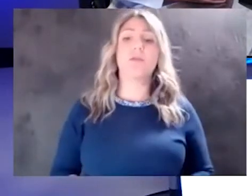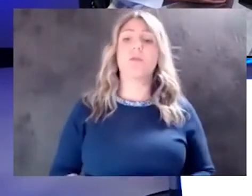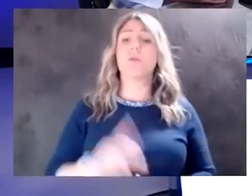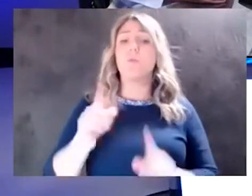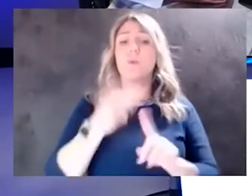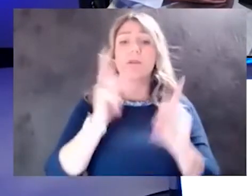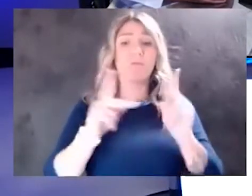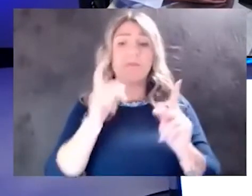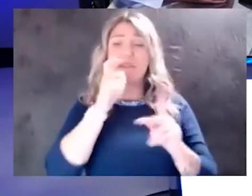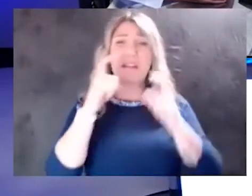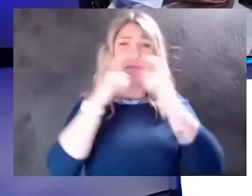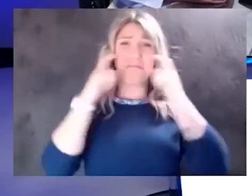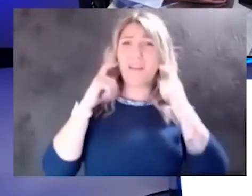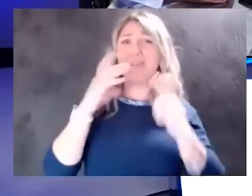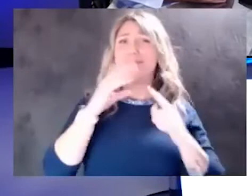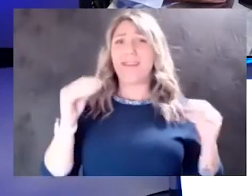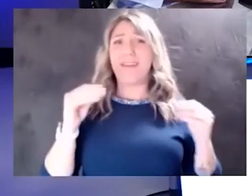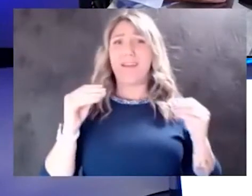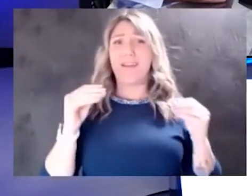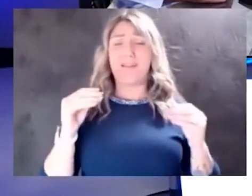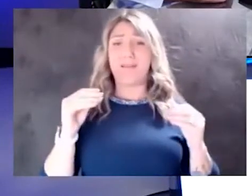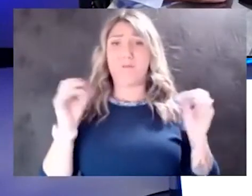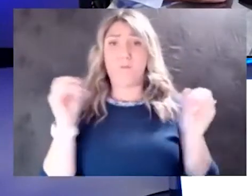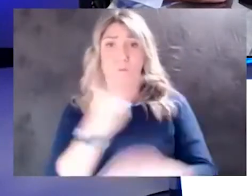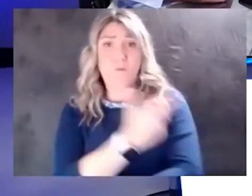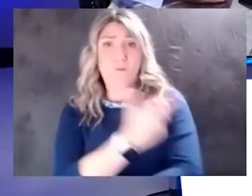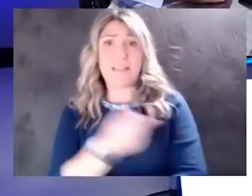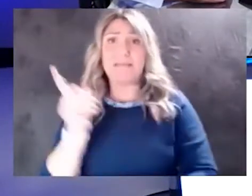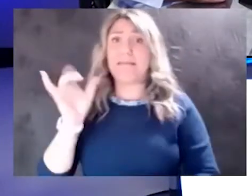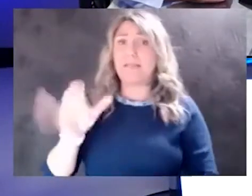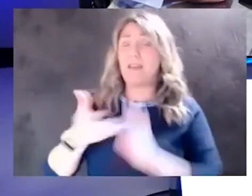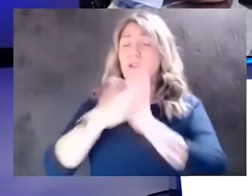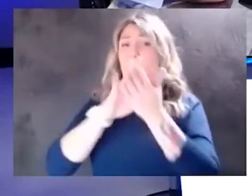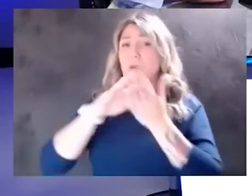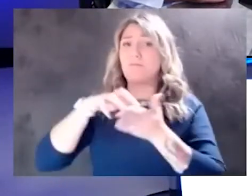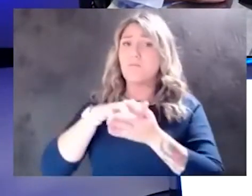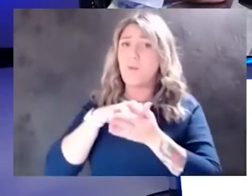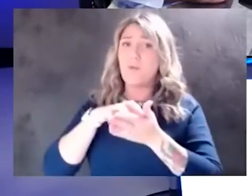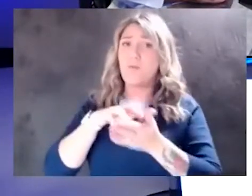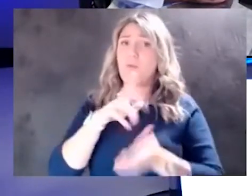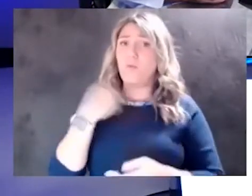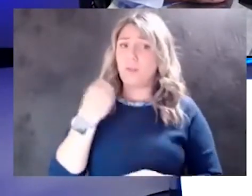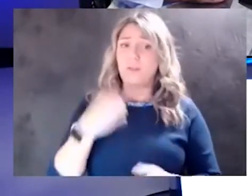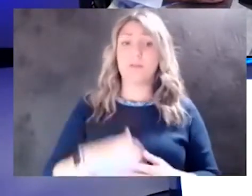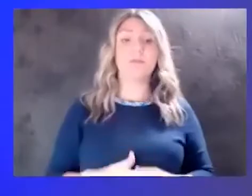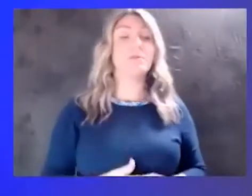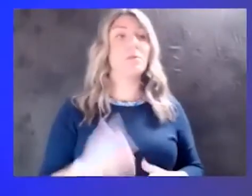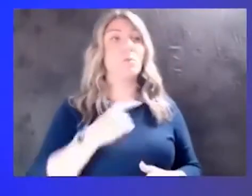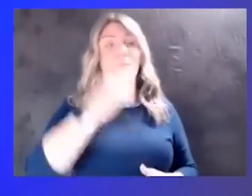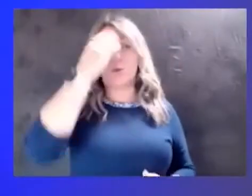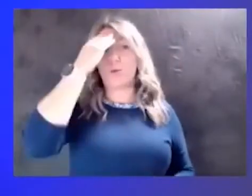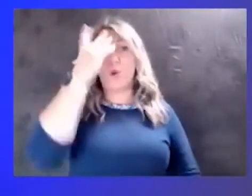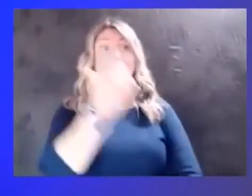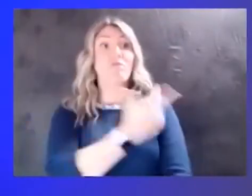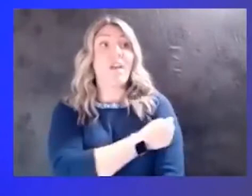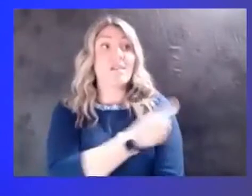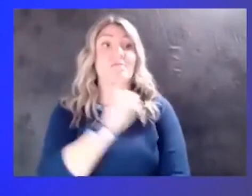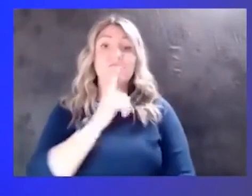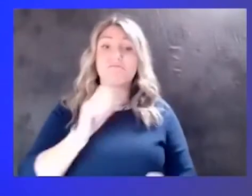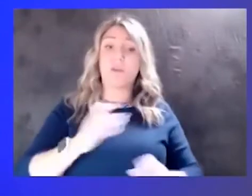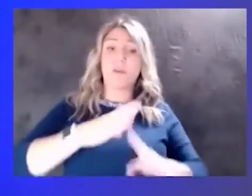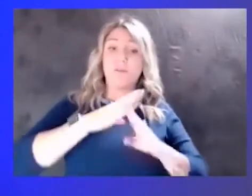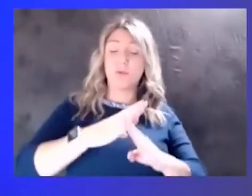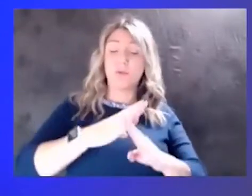not vaccinated is when they're vulnerable. Yeah, exactly. And we know that vaccinations can protect you, especially against these